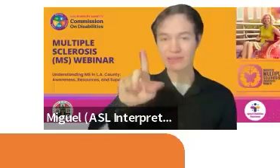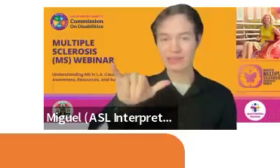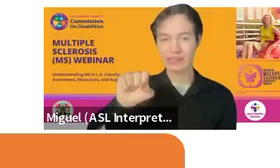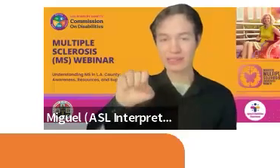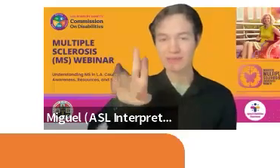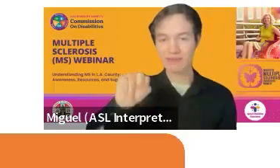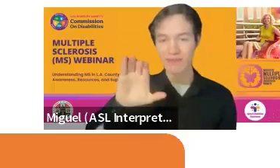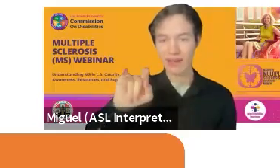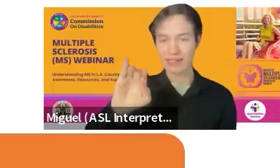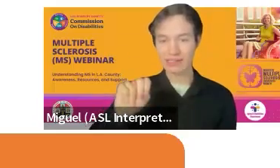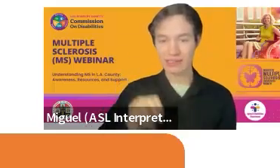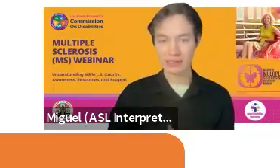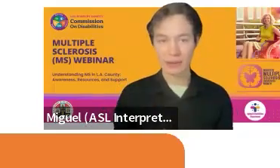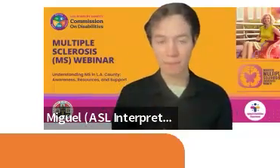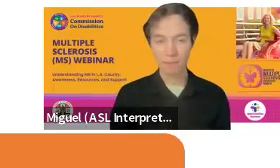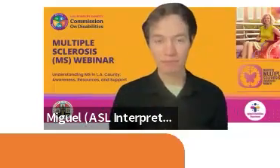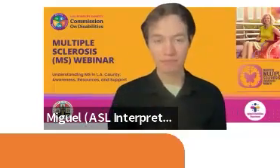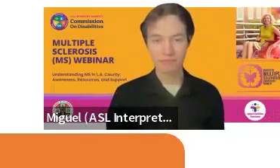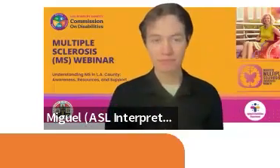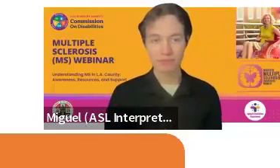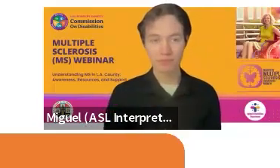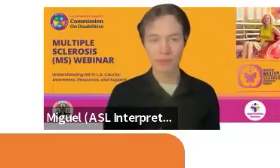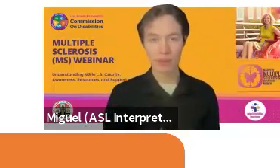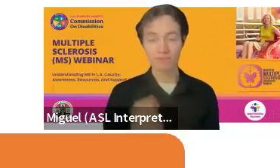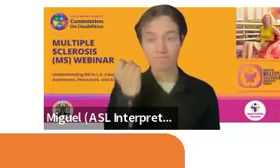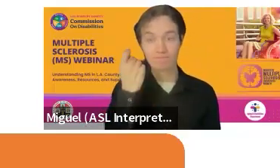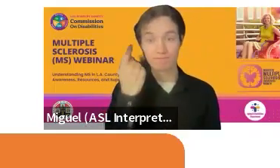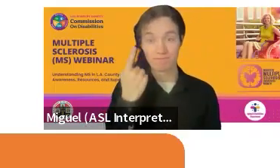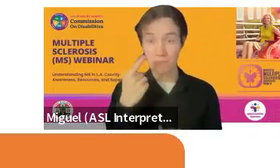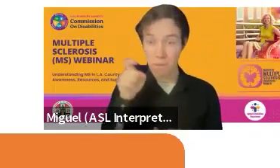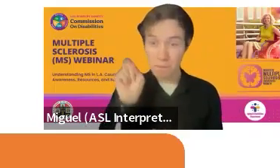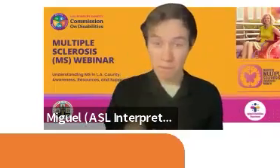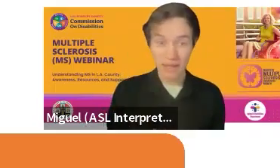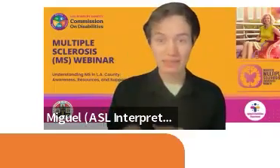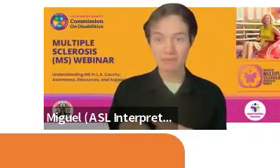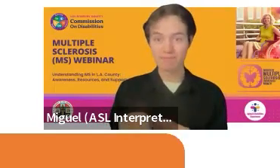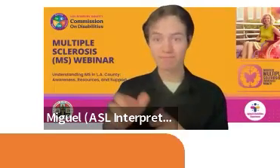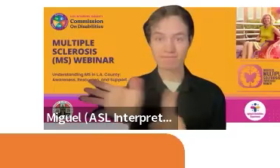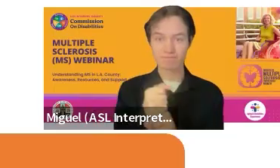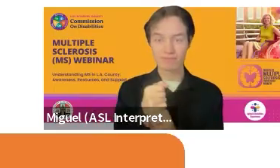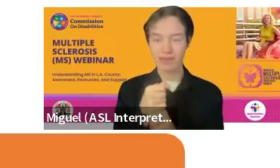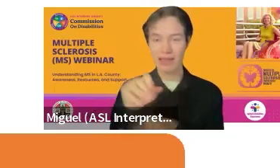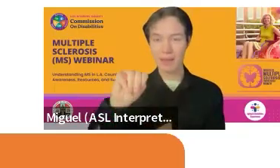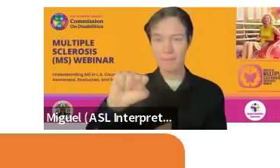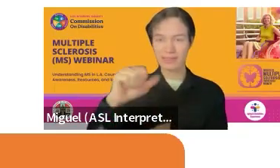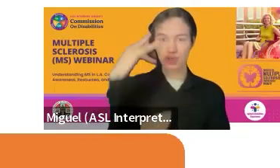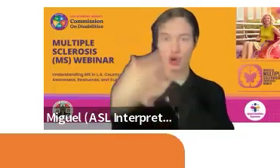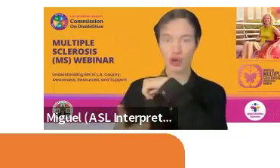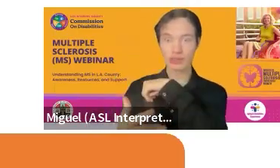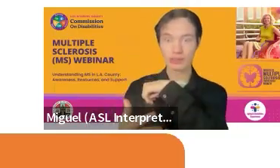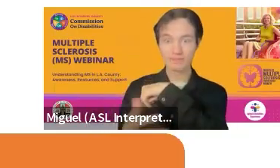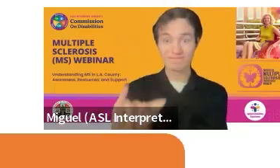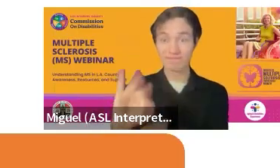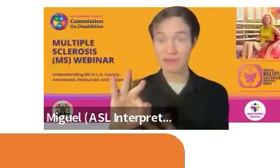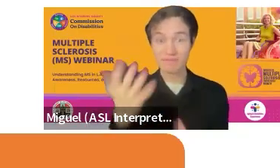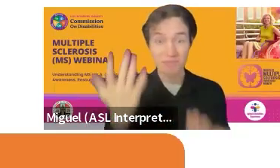need for being able to recognize MS quickly. If people are not familiar with the symptoms, sometimes they might